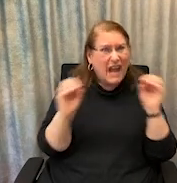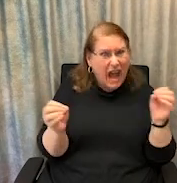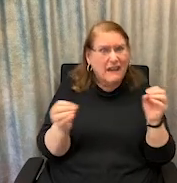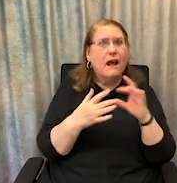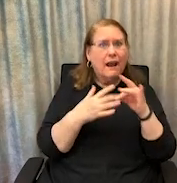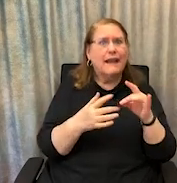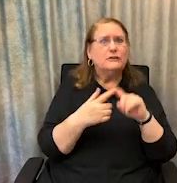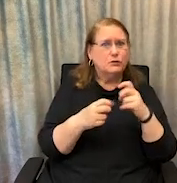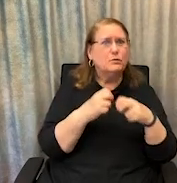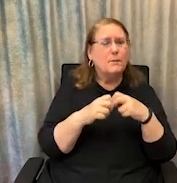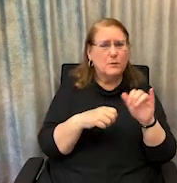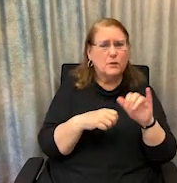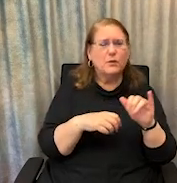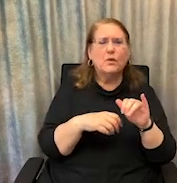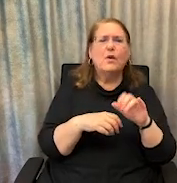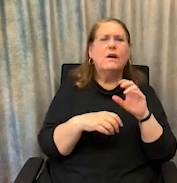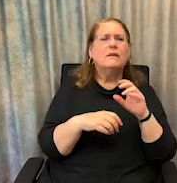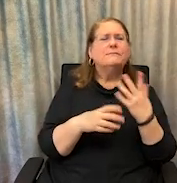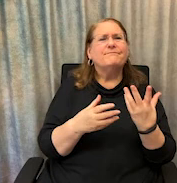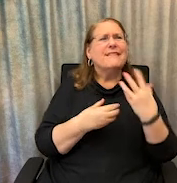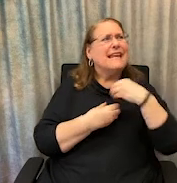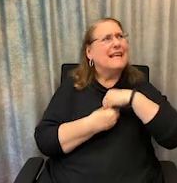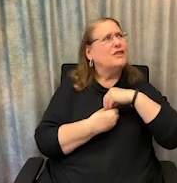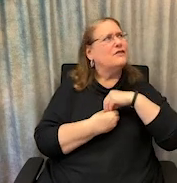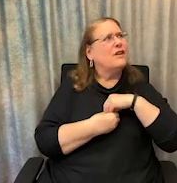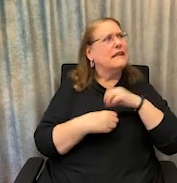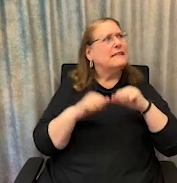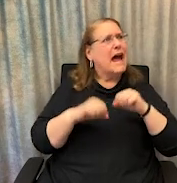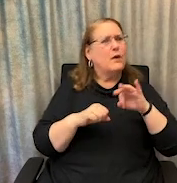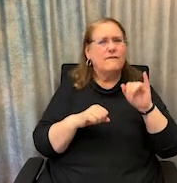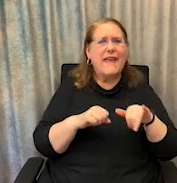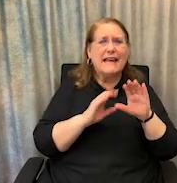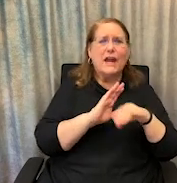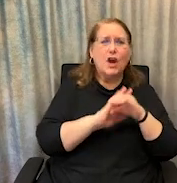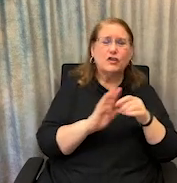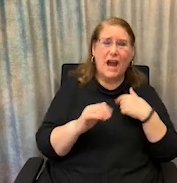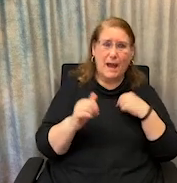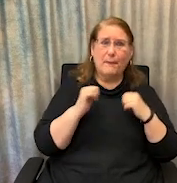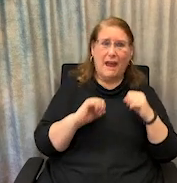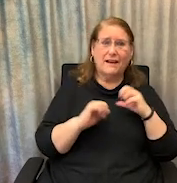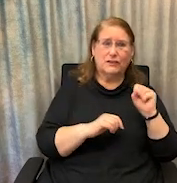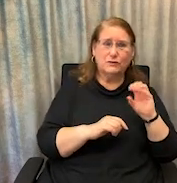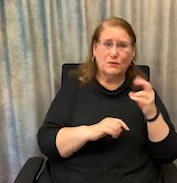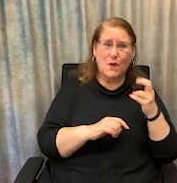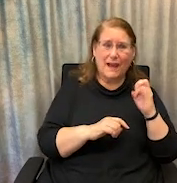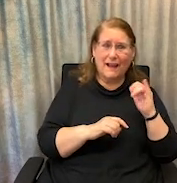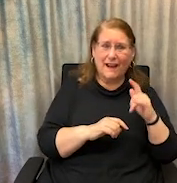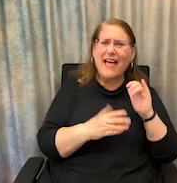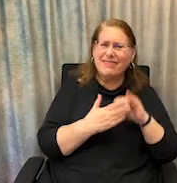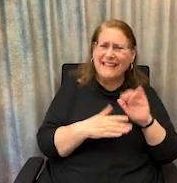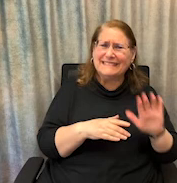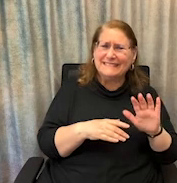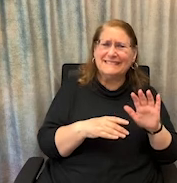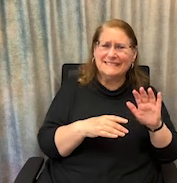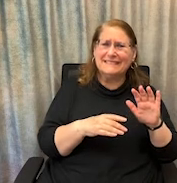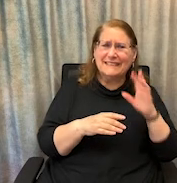And regarding the internal doubt of Soheil, of the character I play, I think that's what Soheil is going